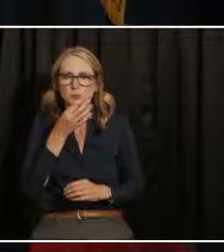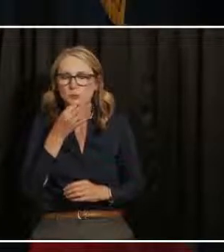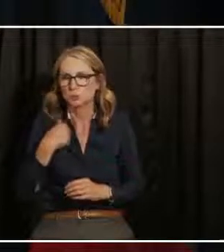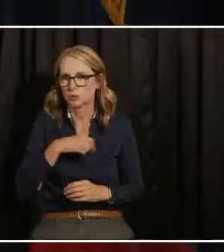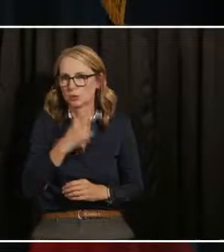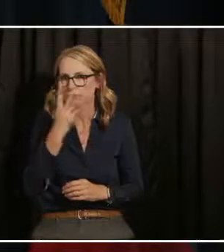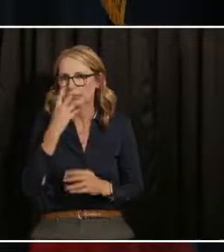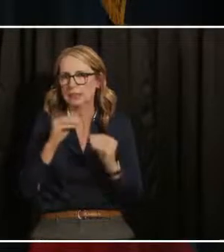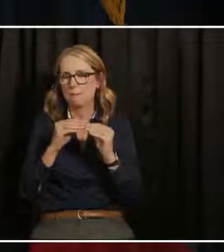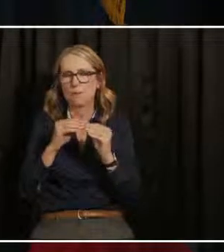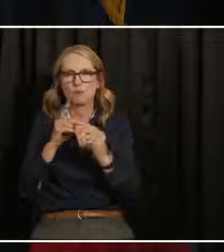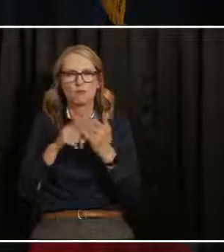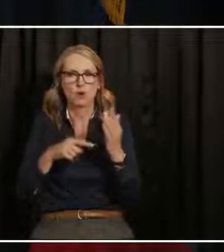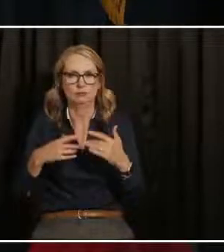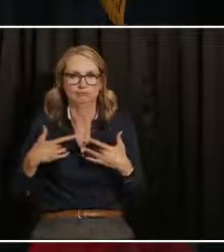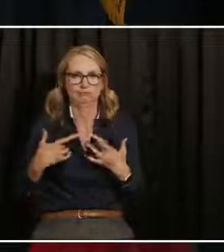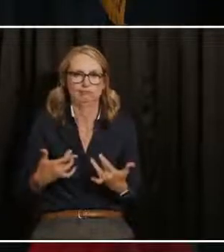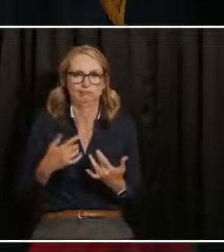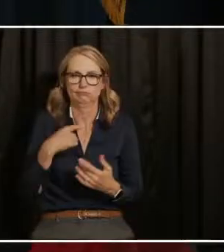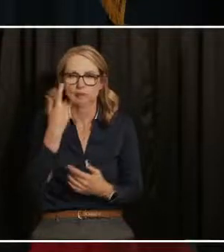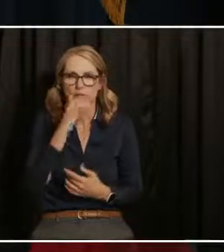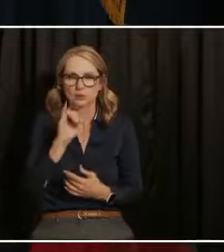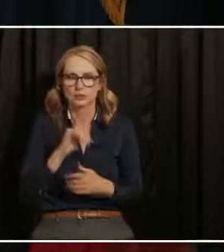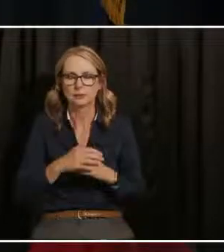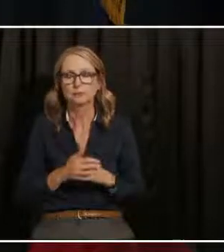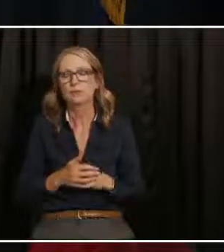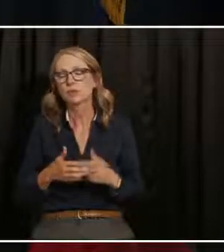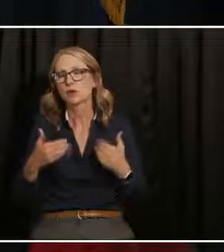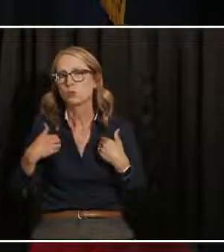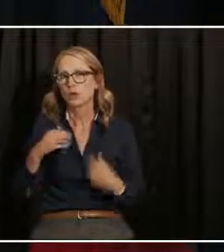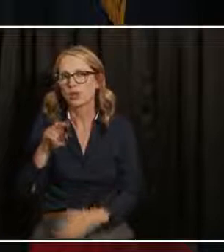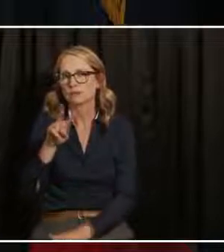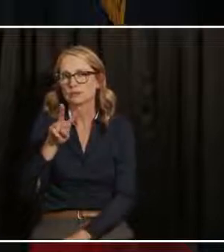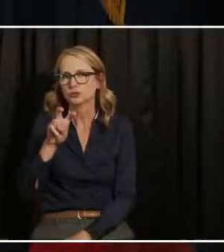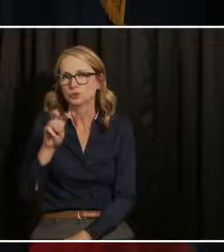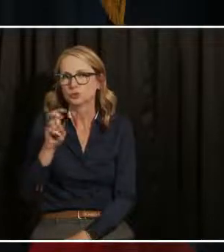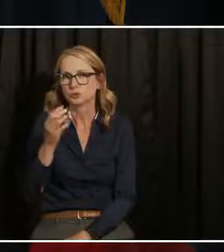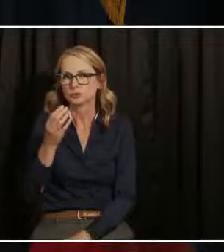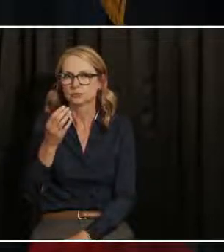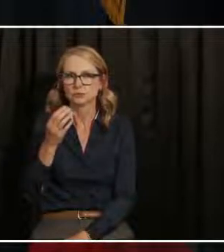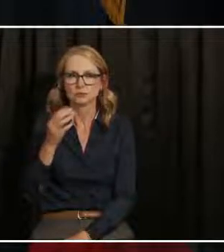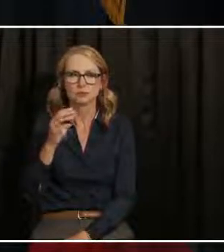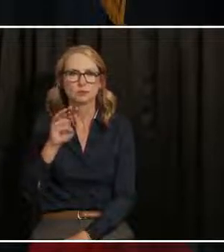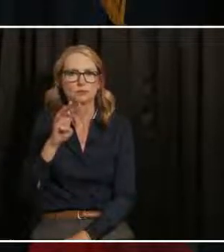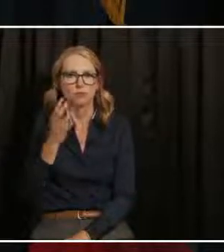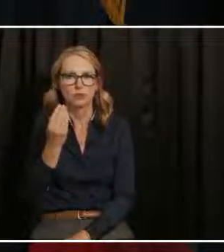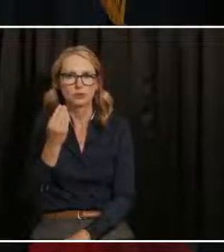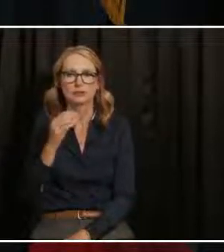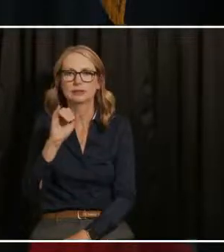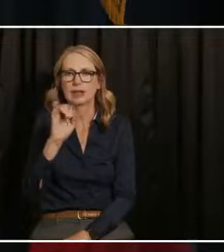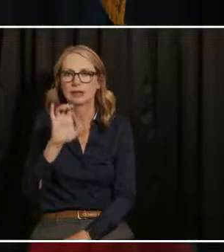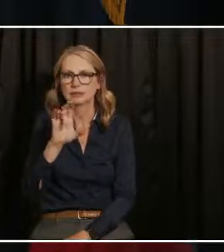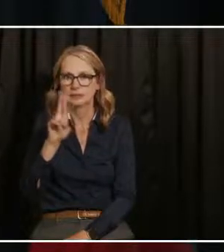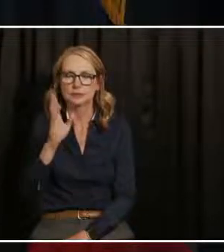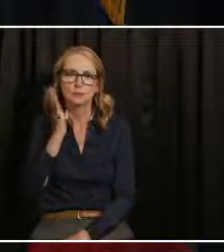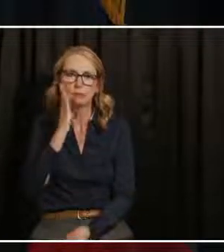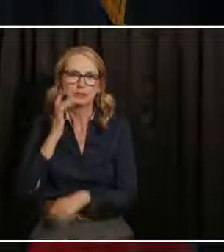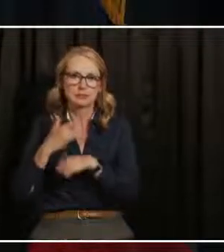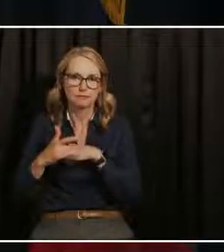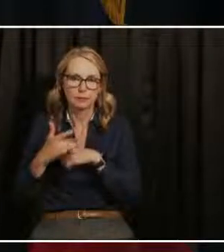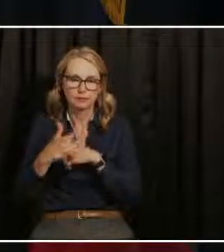be. 204 ICU beds available. There are only 14 children hospitalized. There are 8 kids that are age 0 to